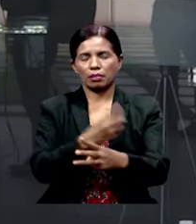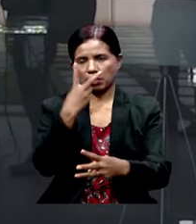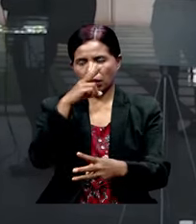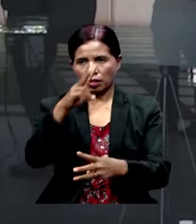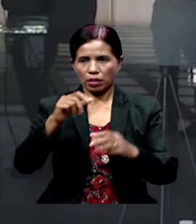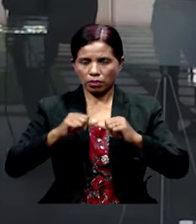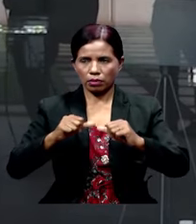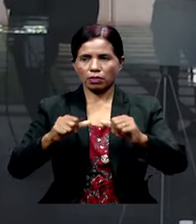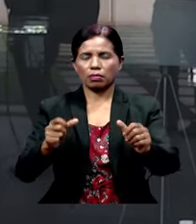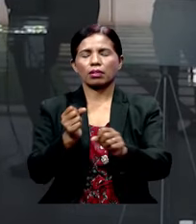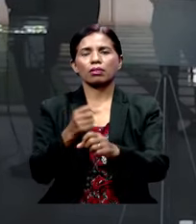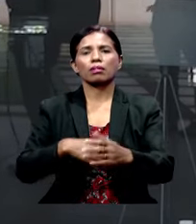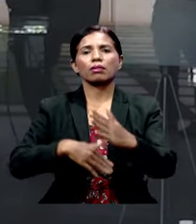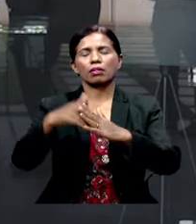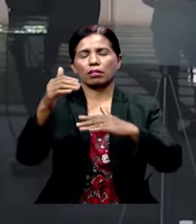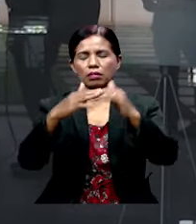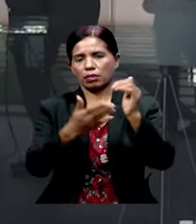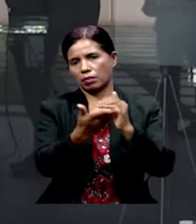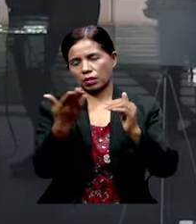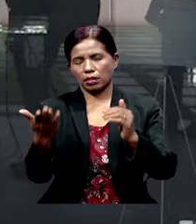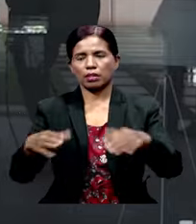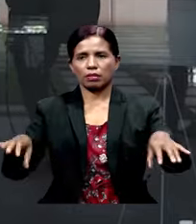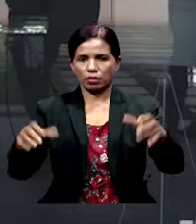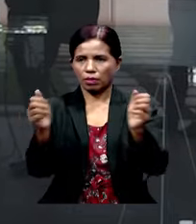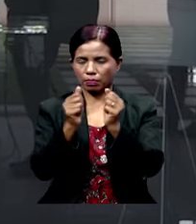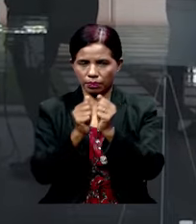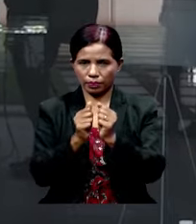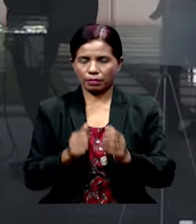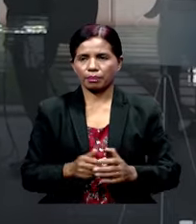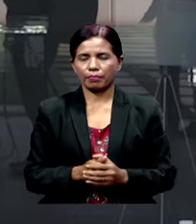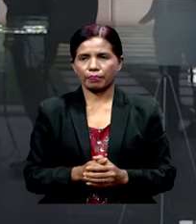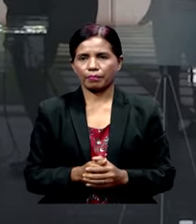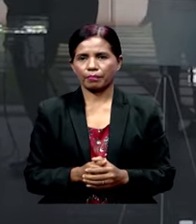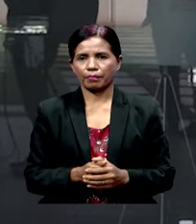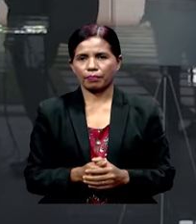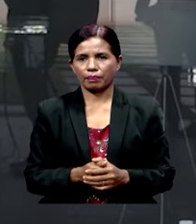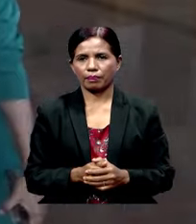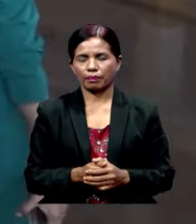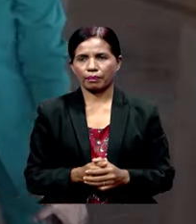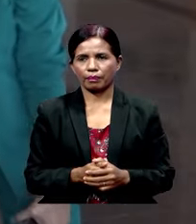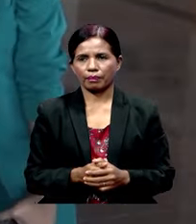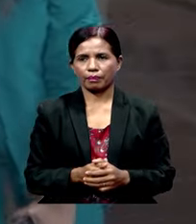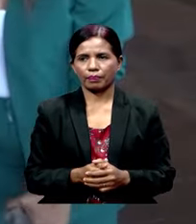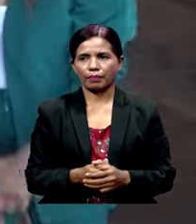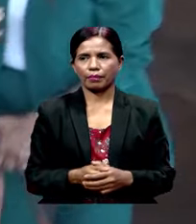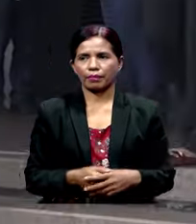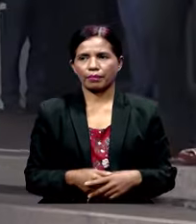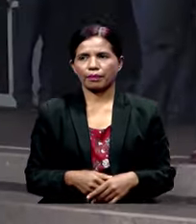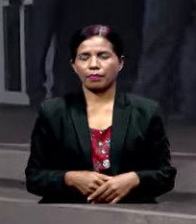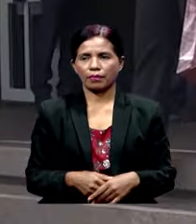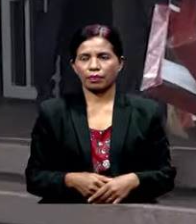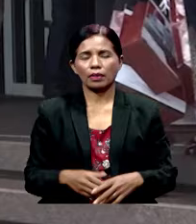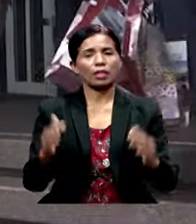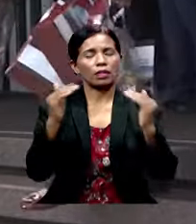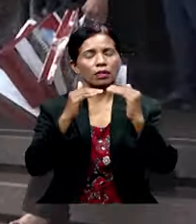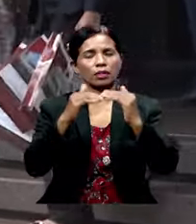continue building that very strong relationship with the citizens of the Northern Territory and the government of the Northern Territory as well. E